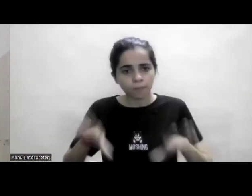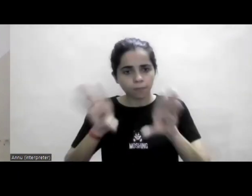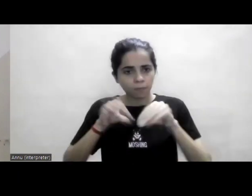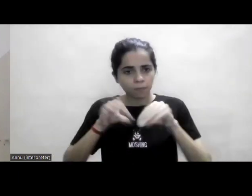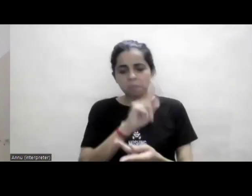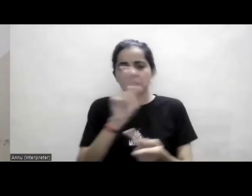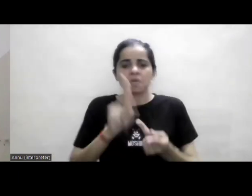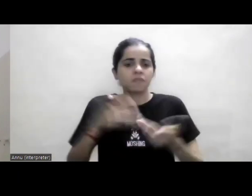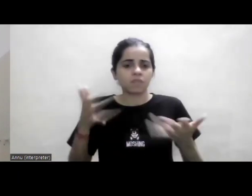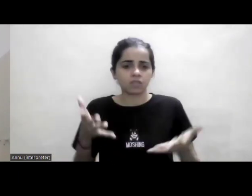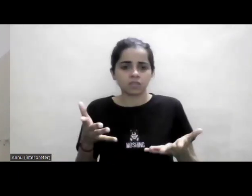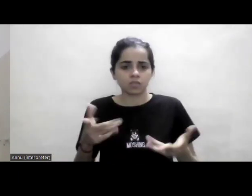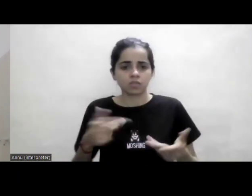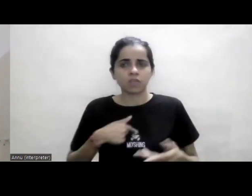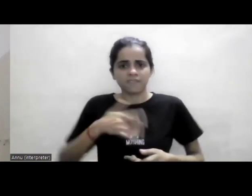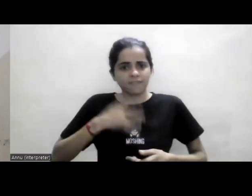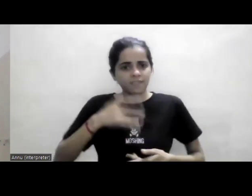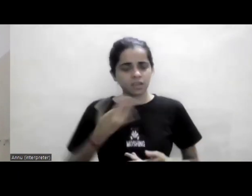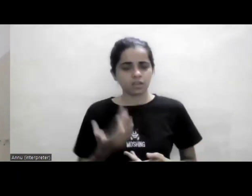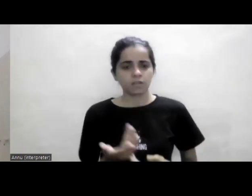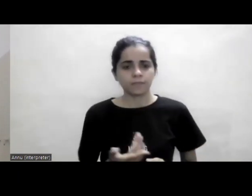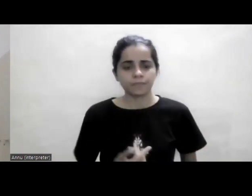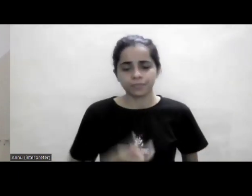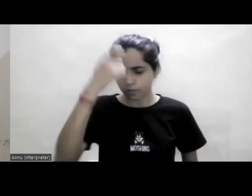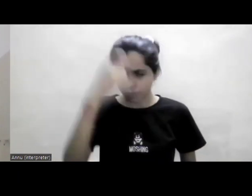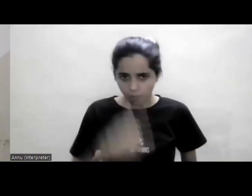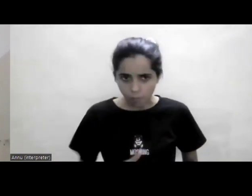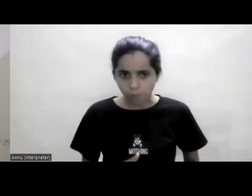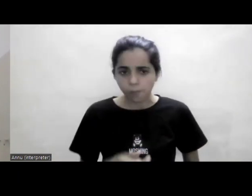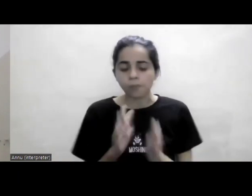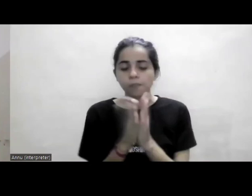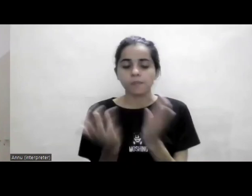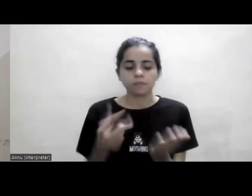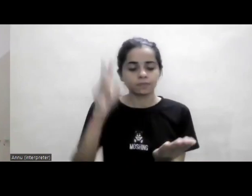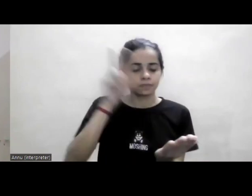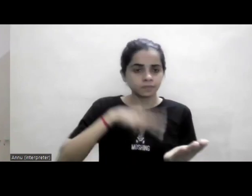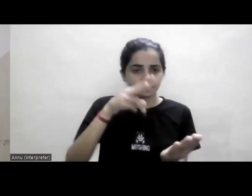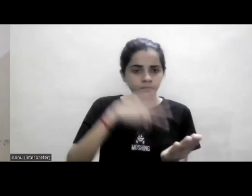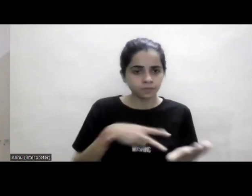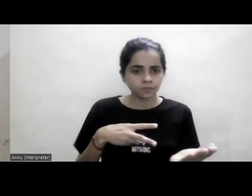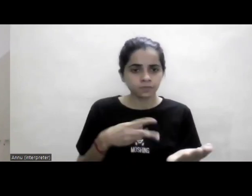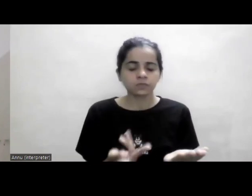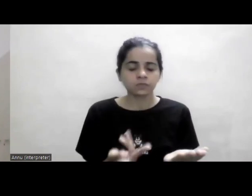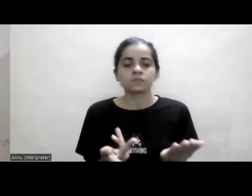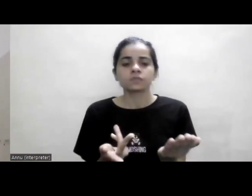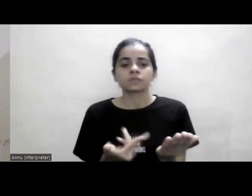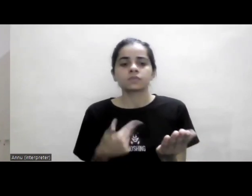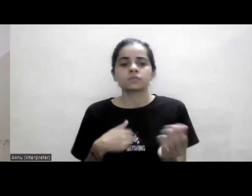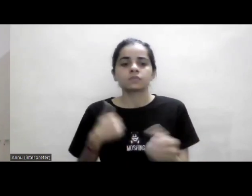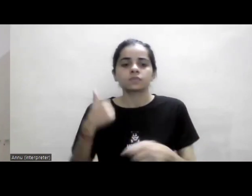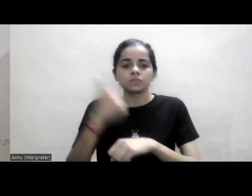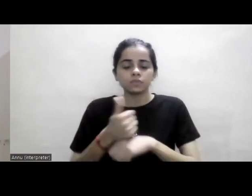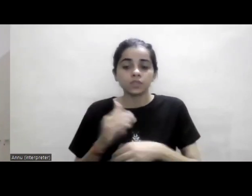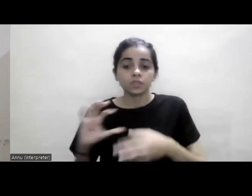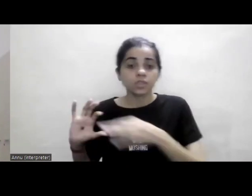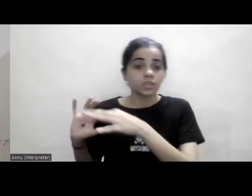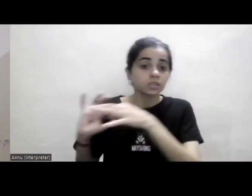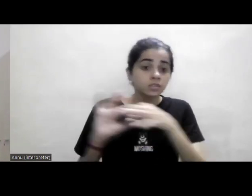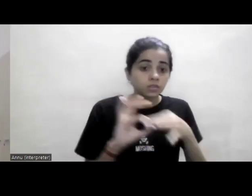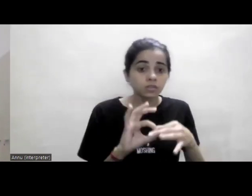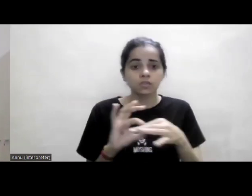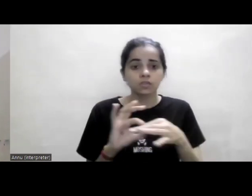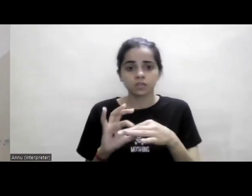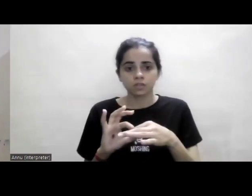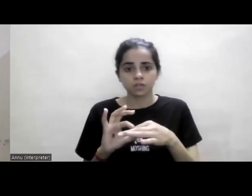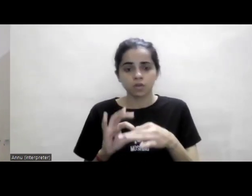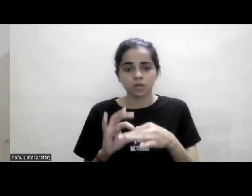perfect. I think that the book which I read, they try to establish a connection between